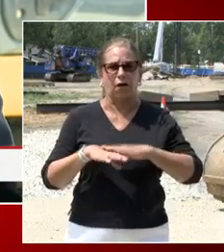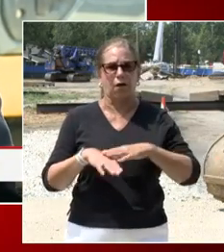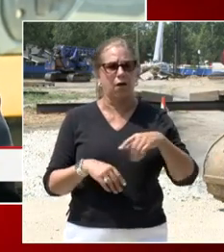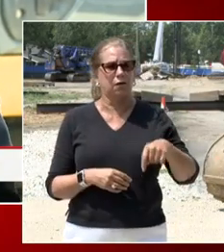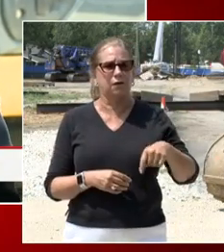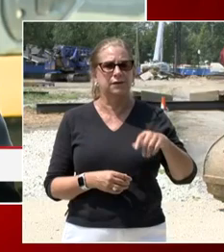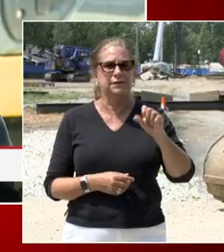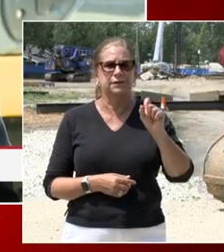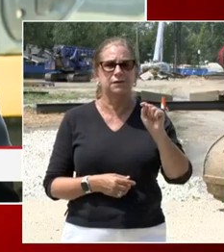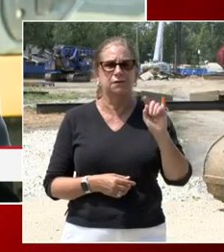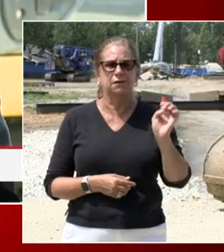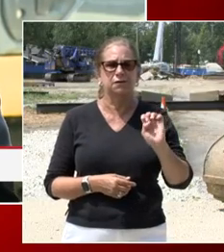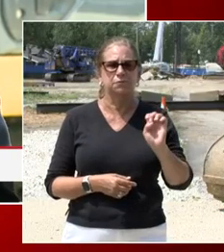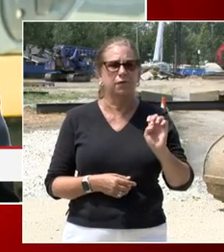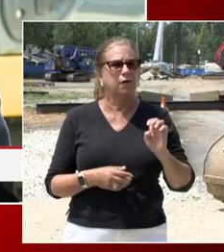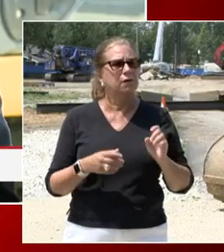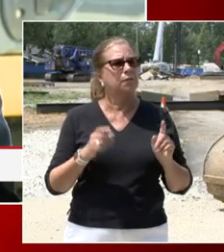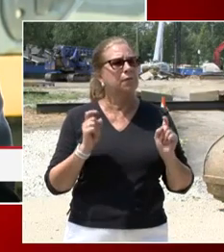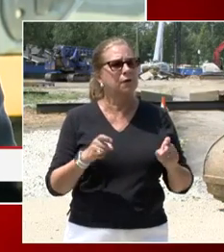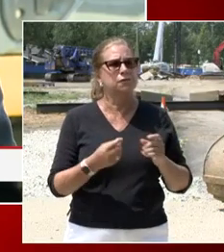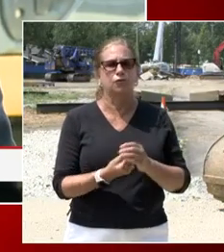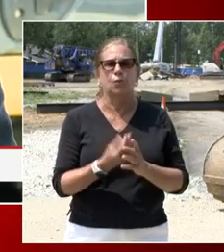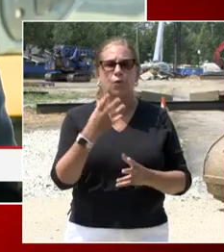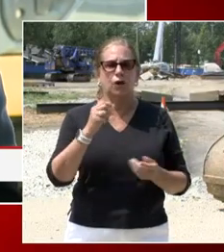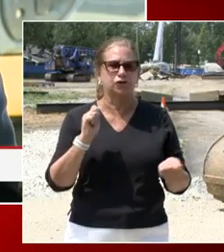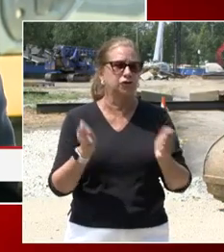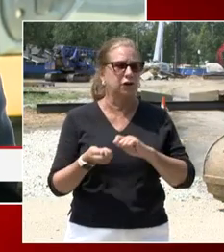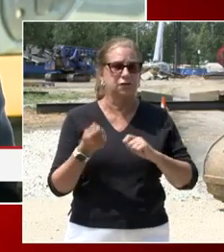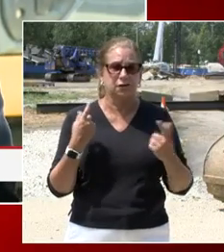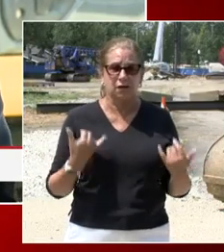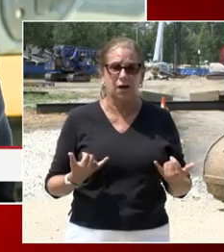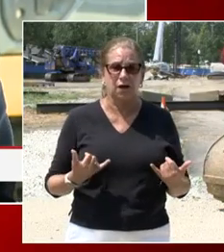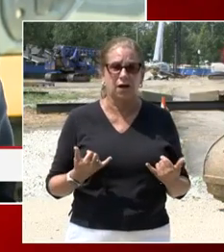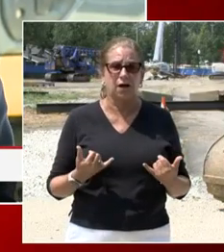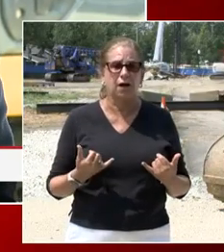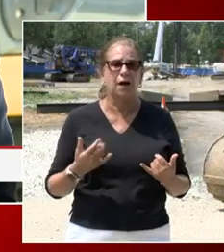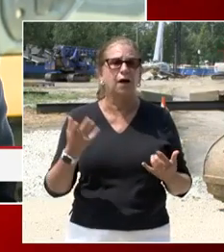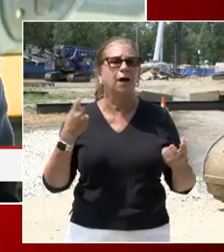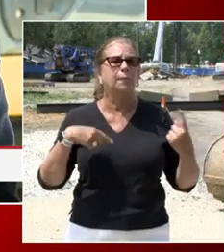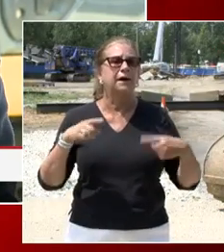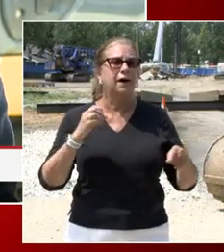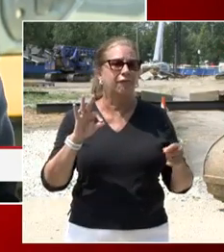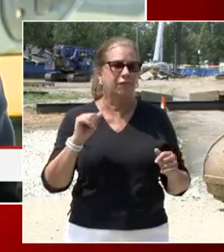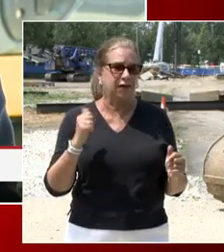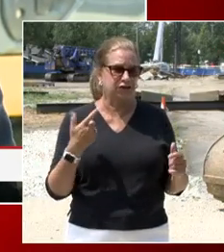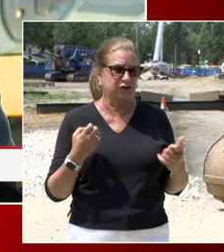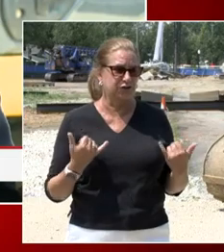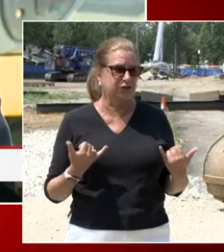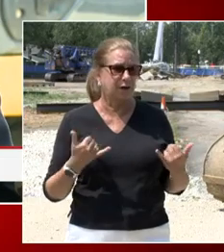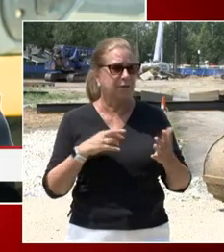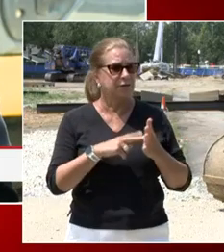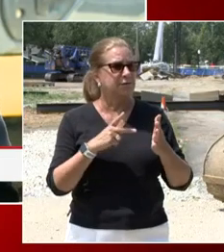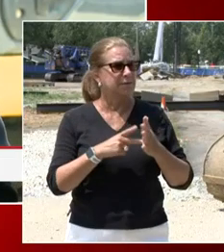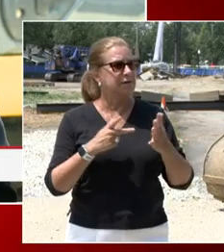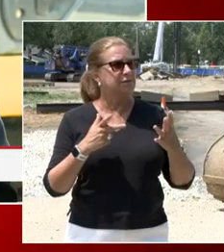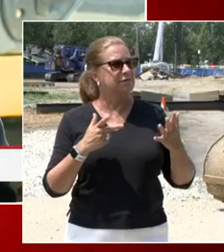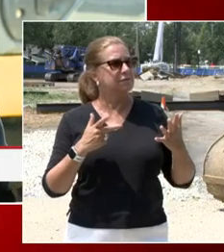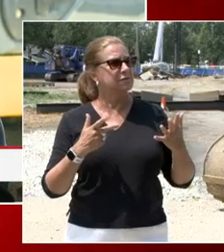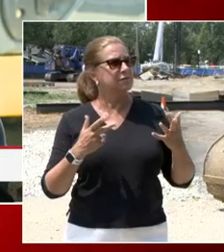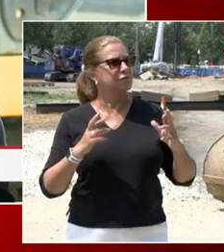and coming of age. We're laying the foundation for more than walls. In fact, we're laying the groundwork for new